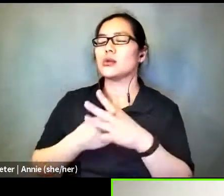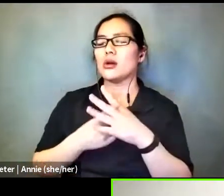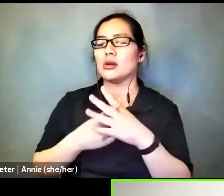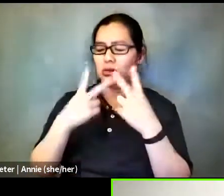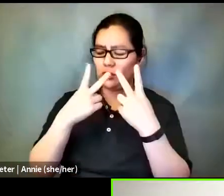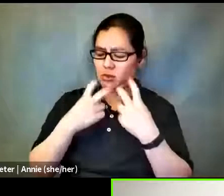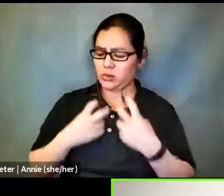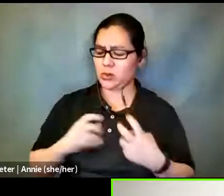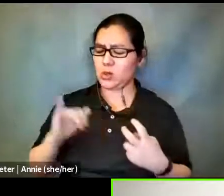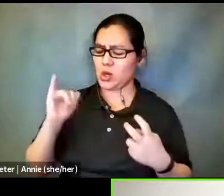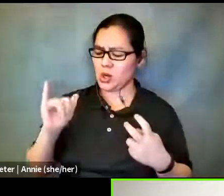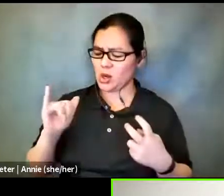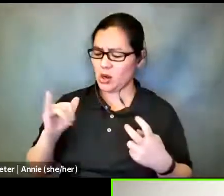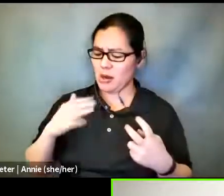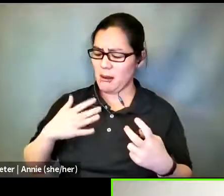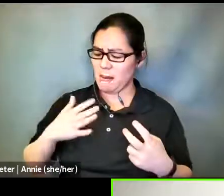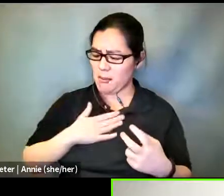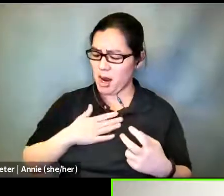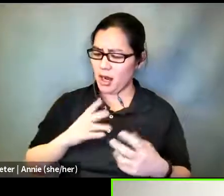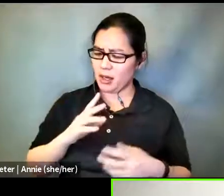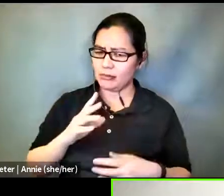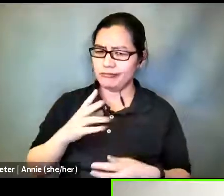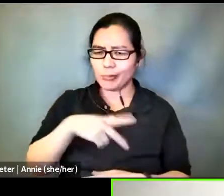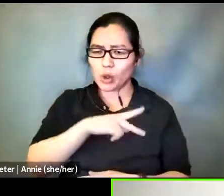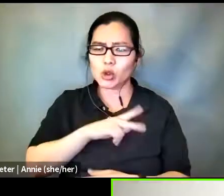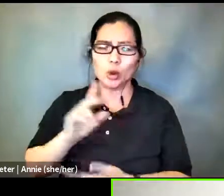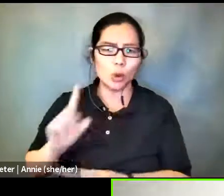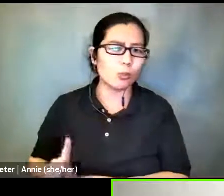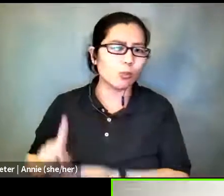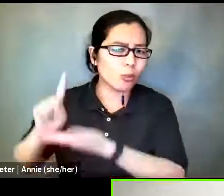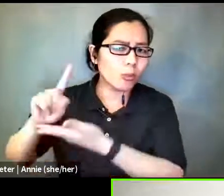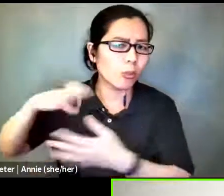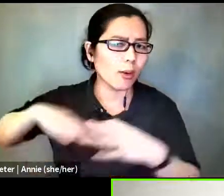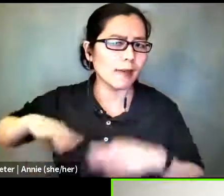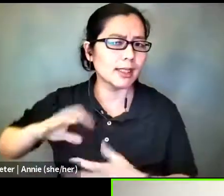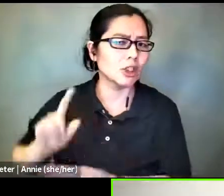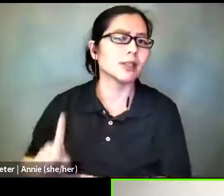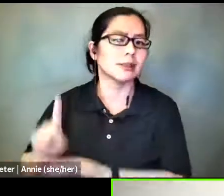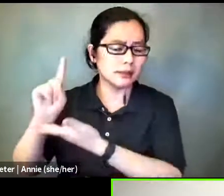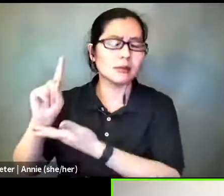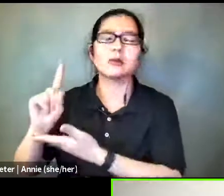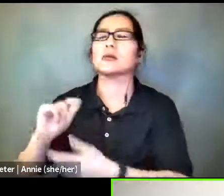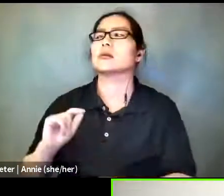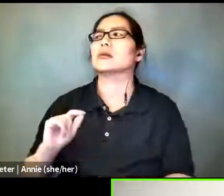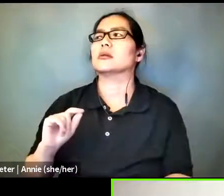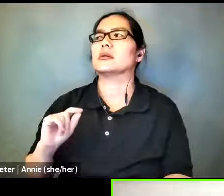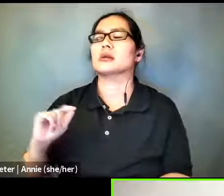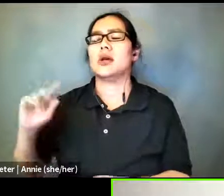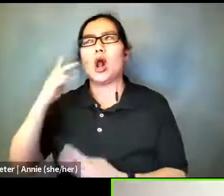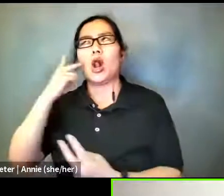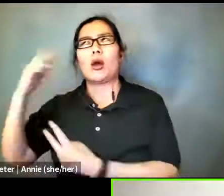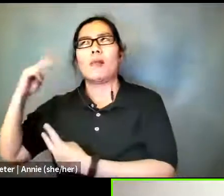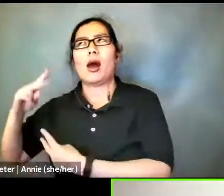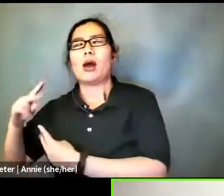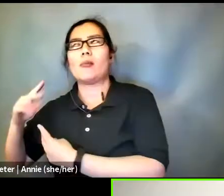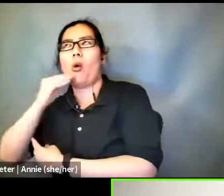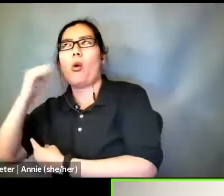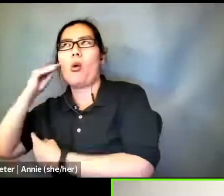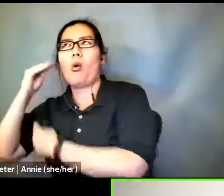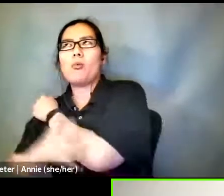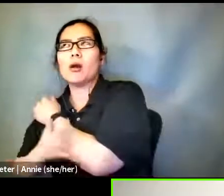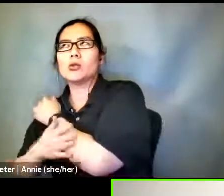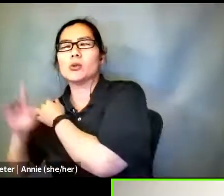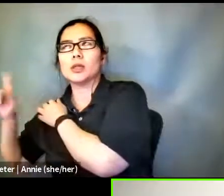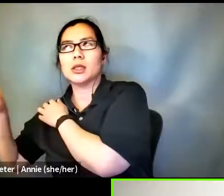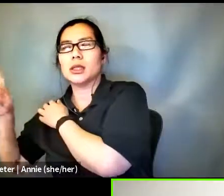the privileges that I had in my original community, and that I did not have those